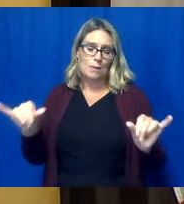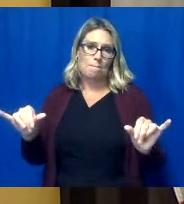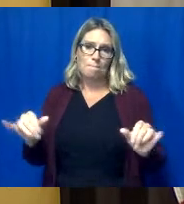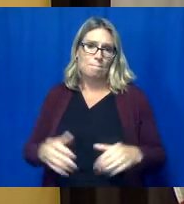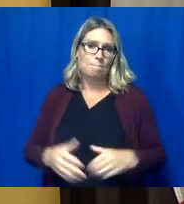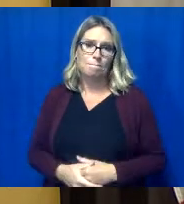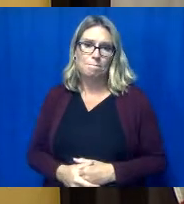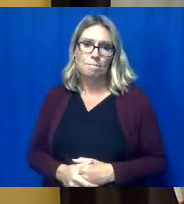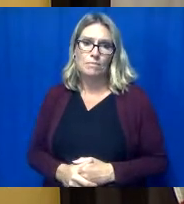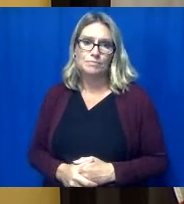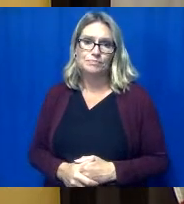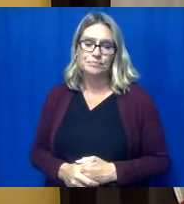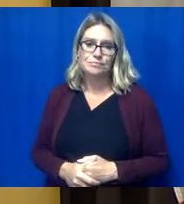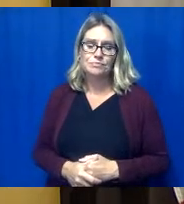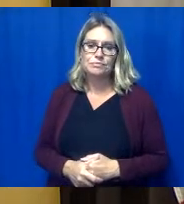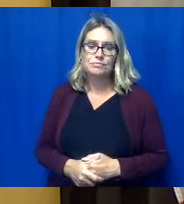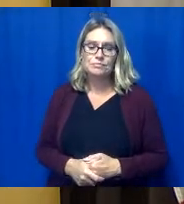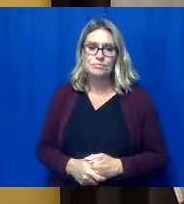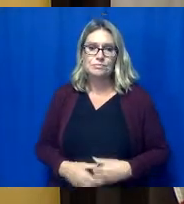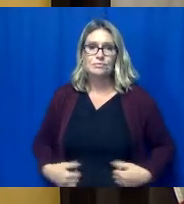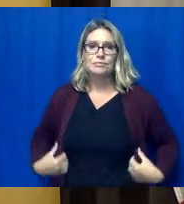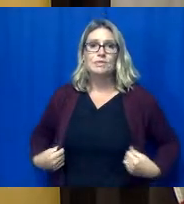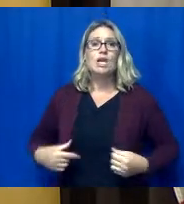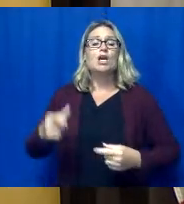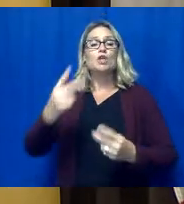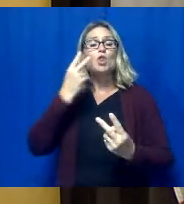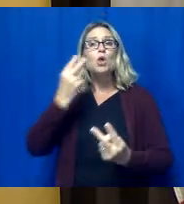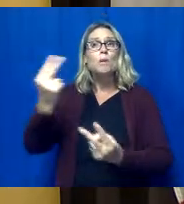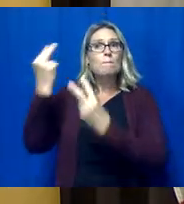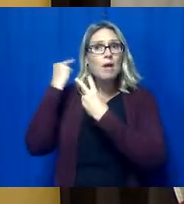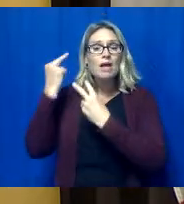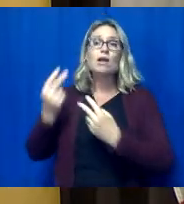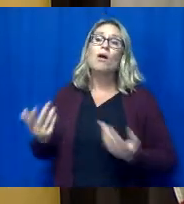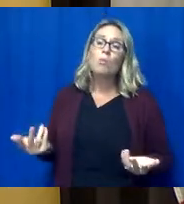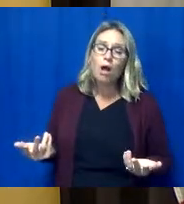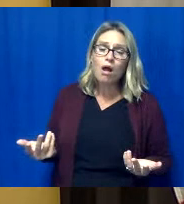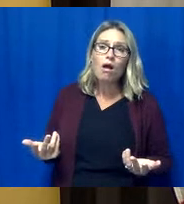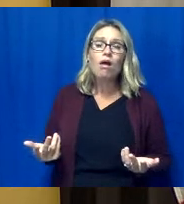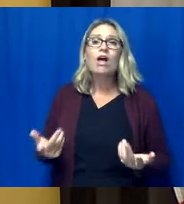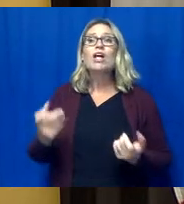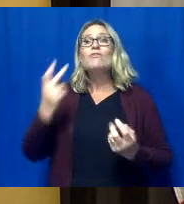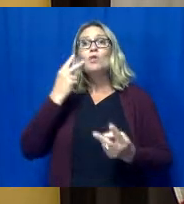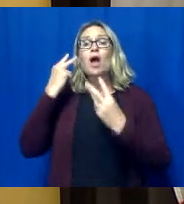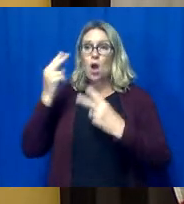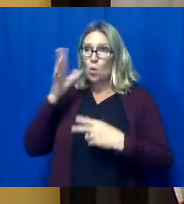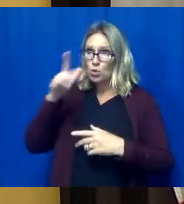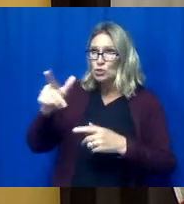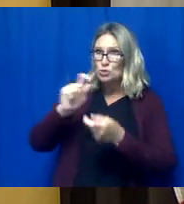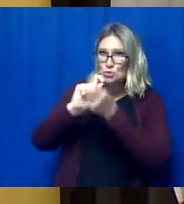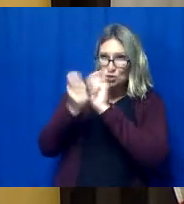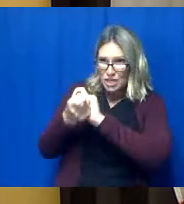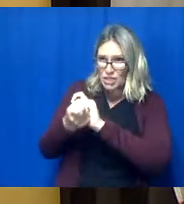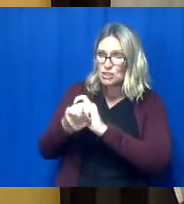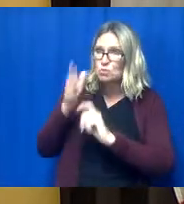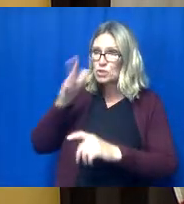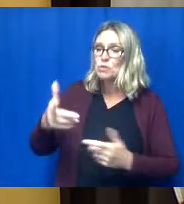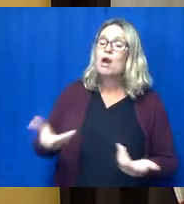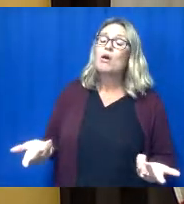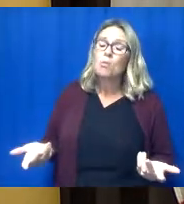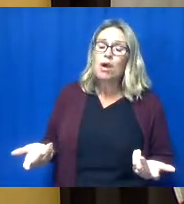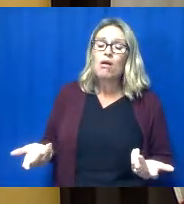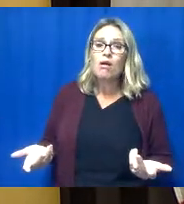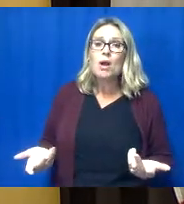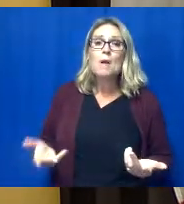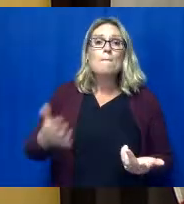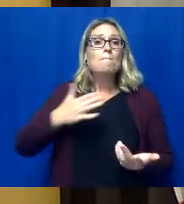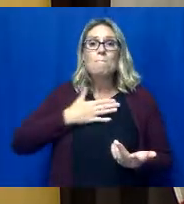that I did. If you look back and you say, well, in hindsight, would you have done anything differently? Well, you know, there's probably through my life,